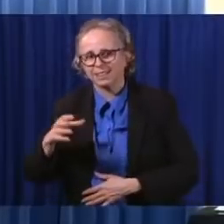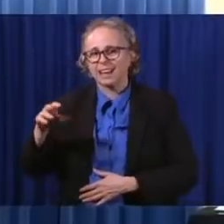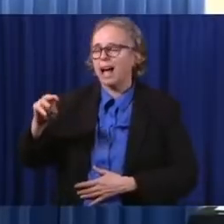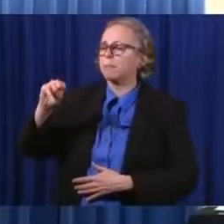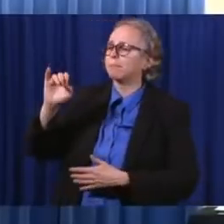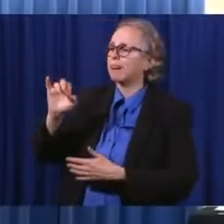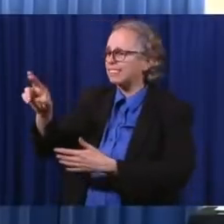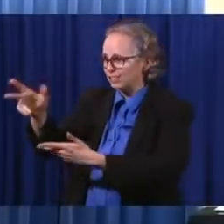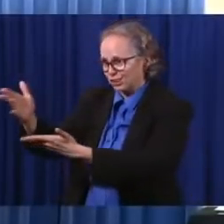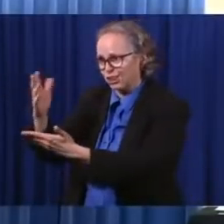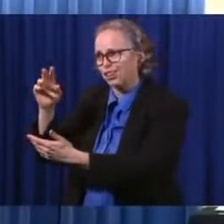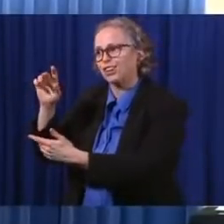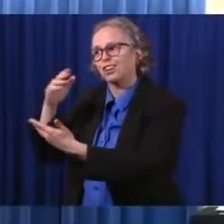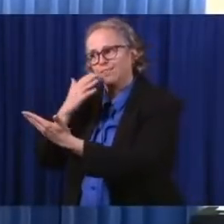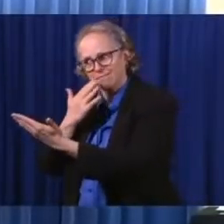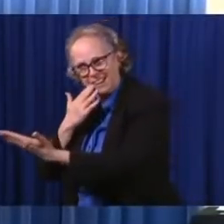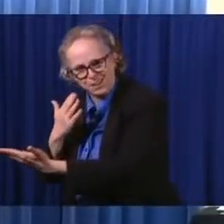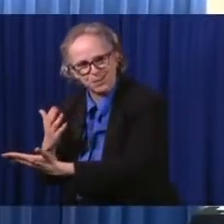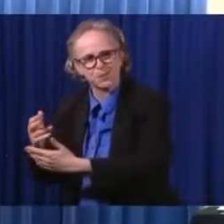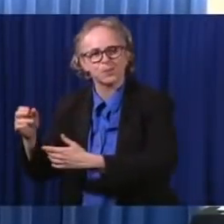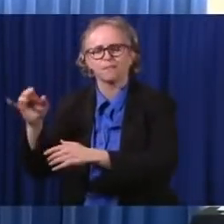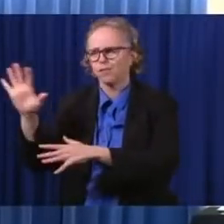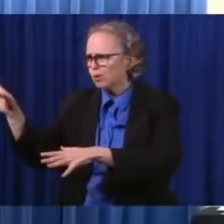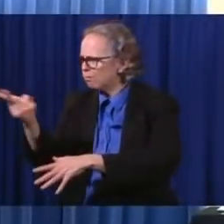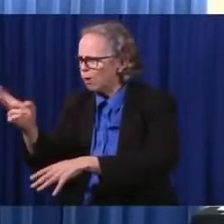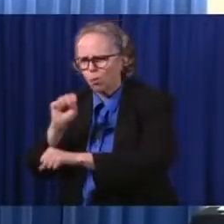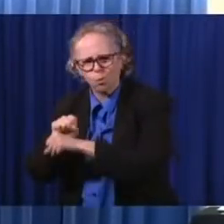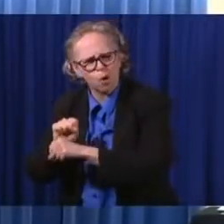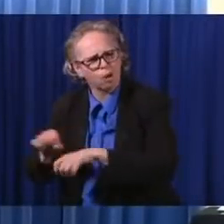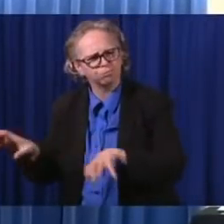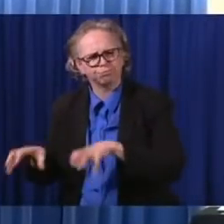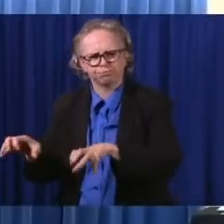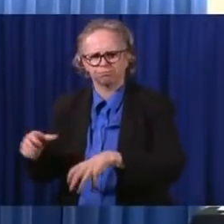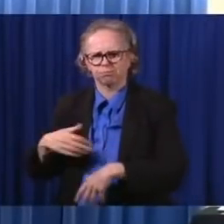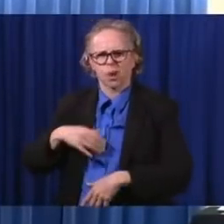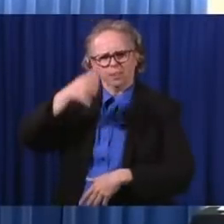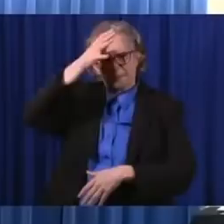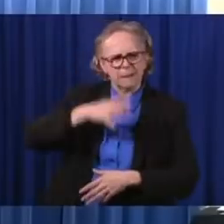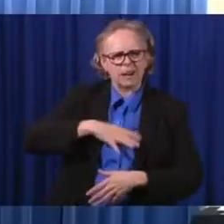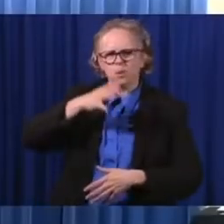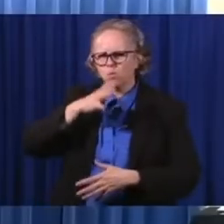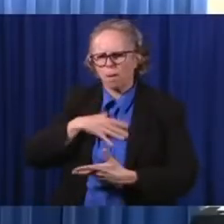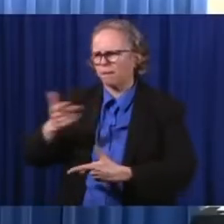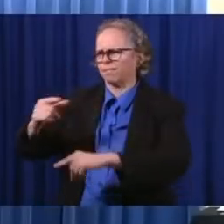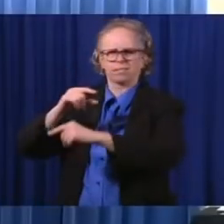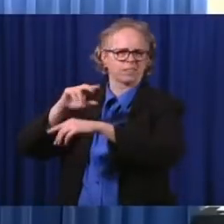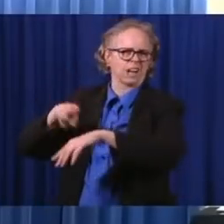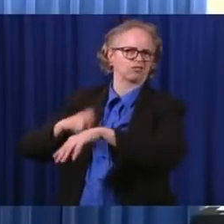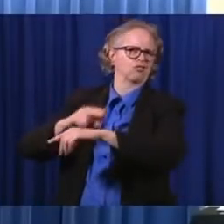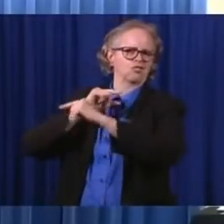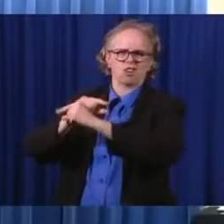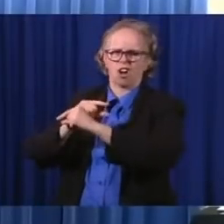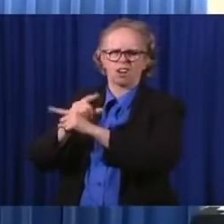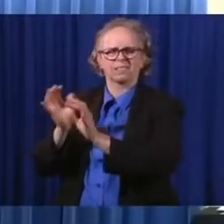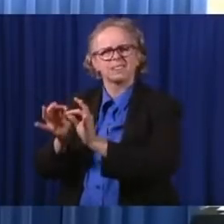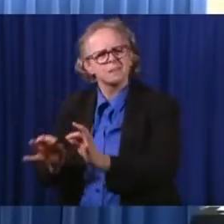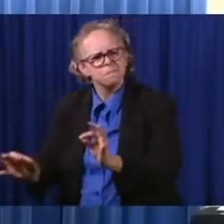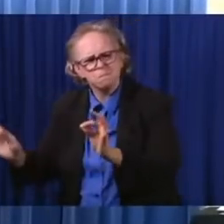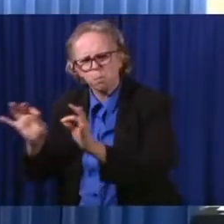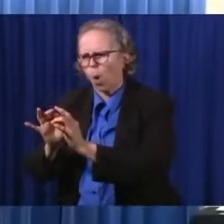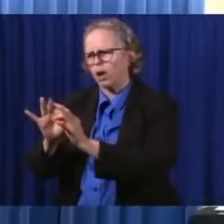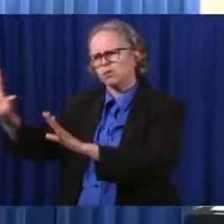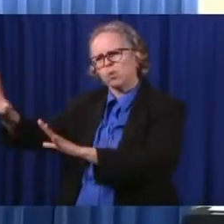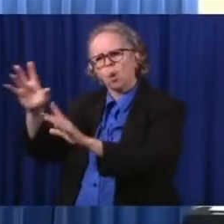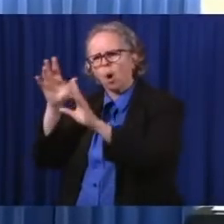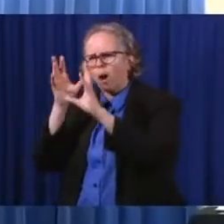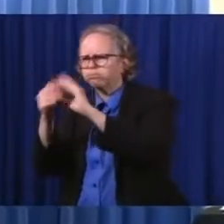work and the great work, General, of all the men and women of the Guard on this very, very important mission. Thank you very much.